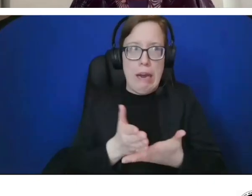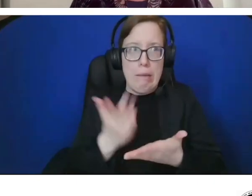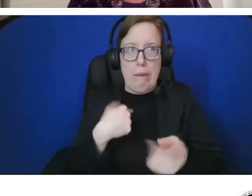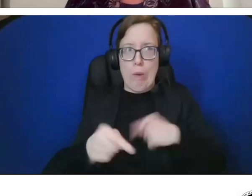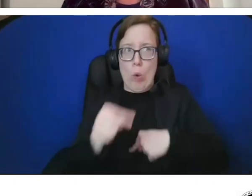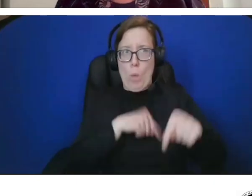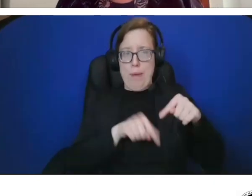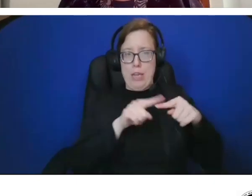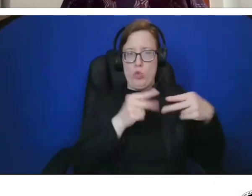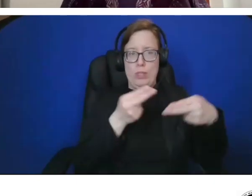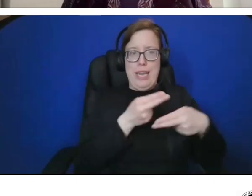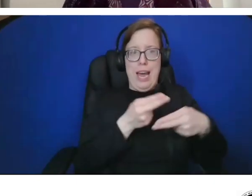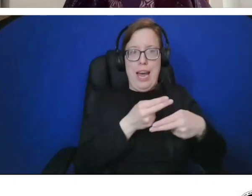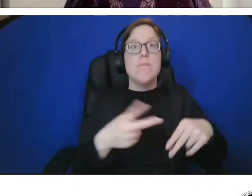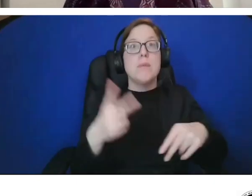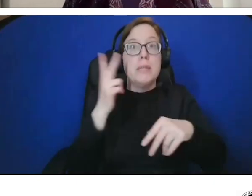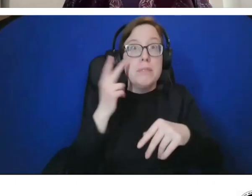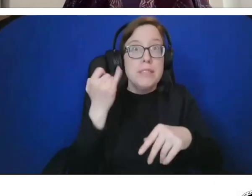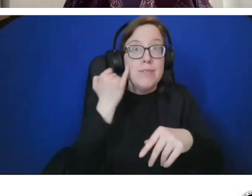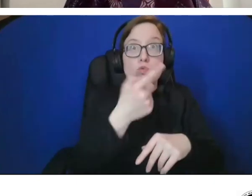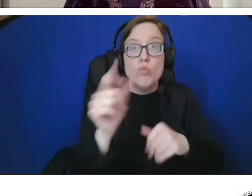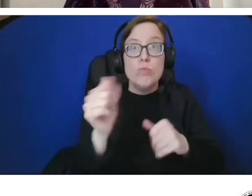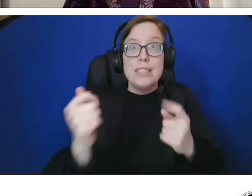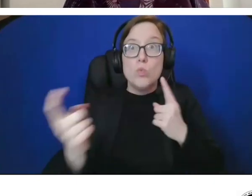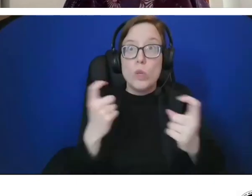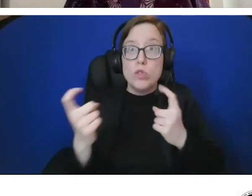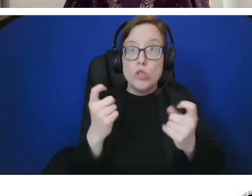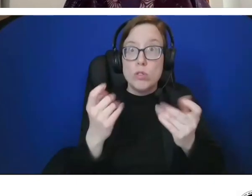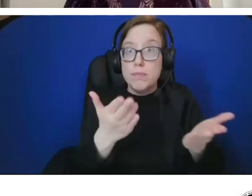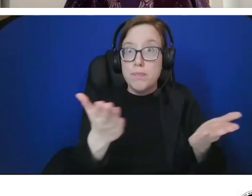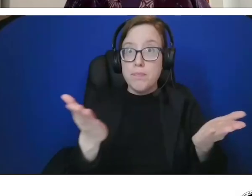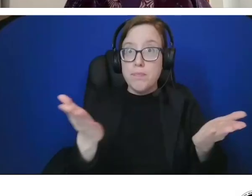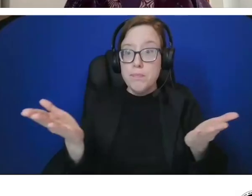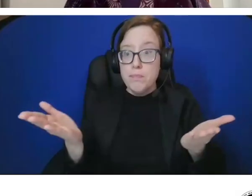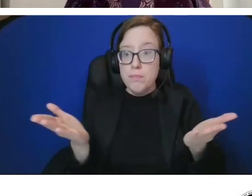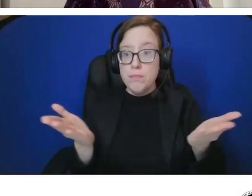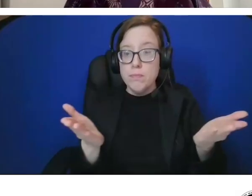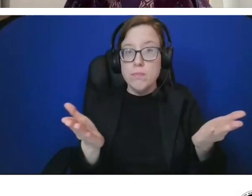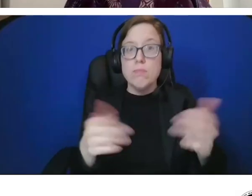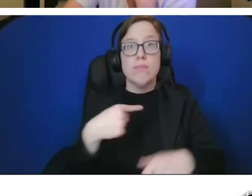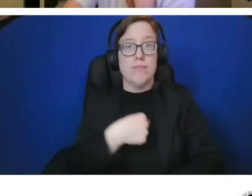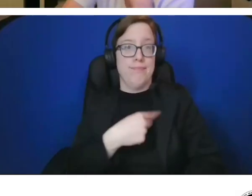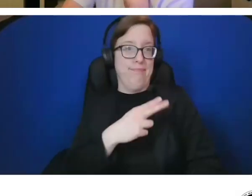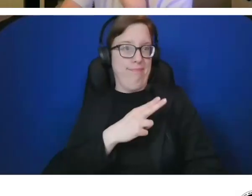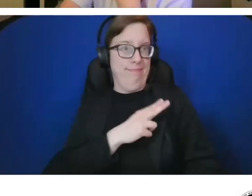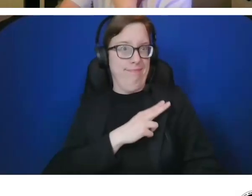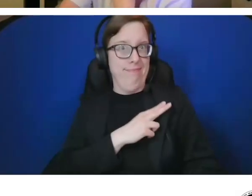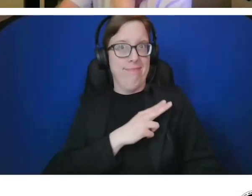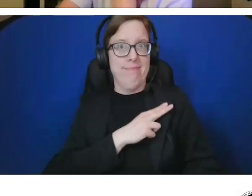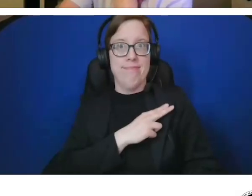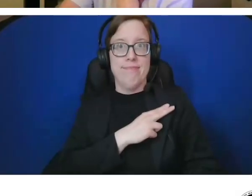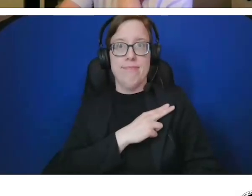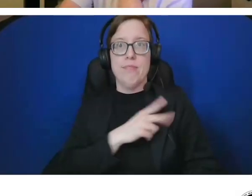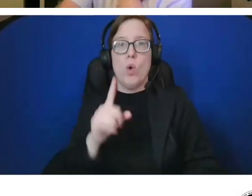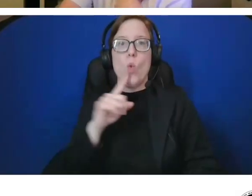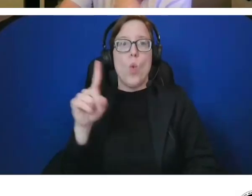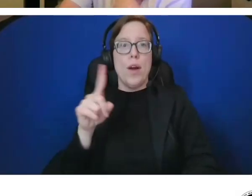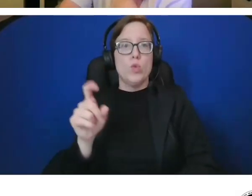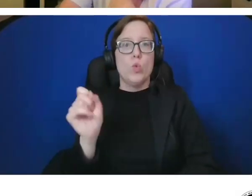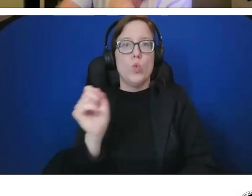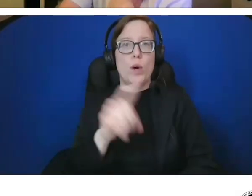case I need to go back to a slide. So let me see if you have any questions. So this is Heidi. There was